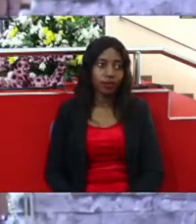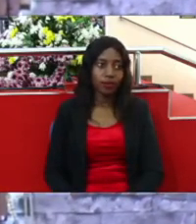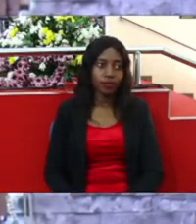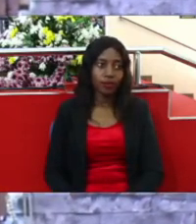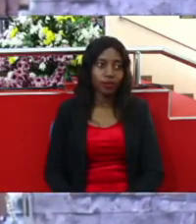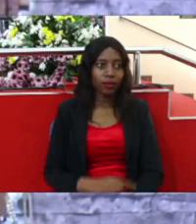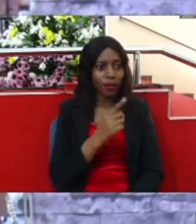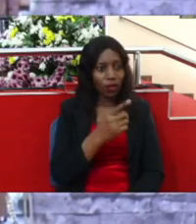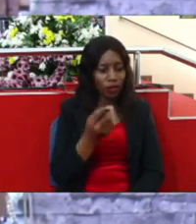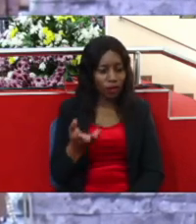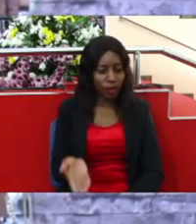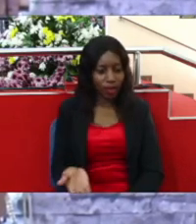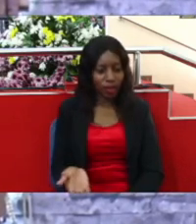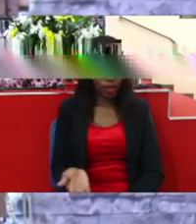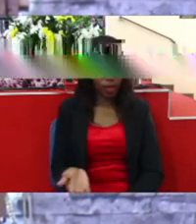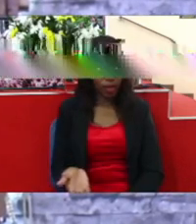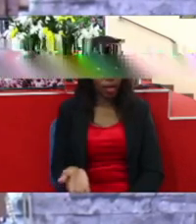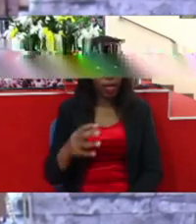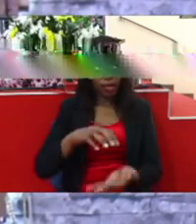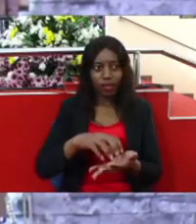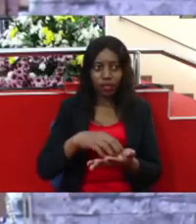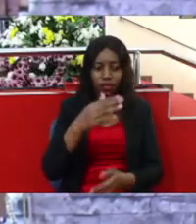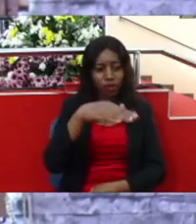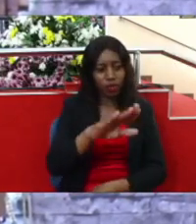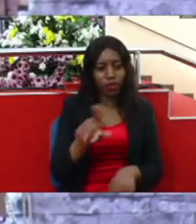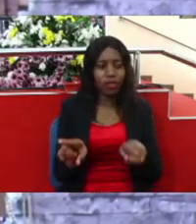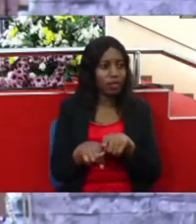Are you here and that is your condition?